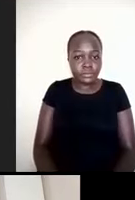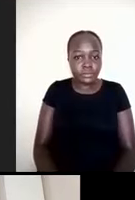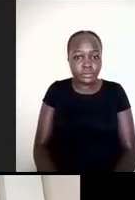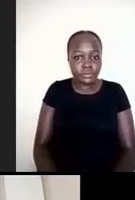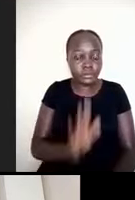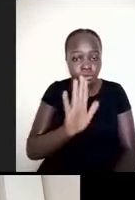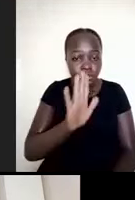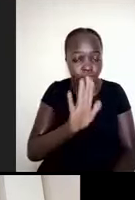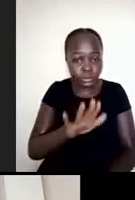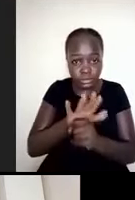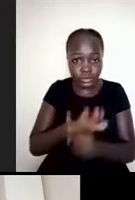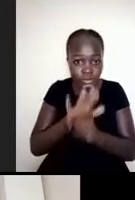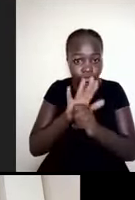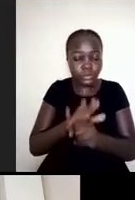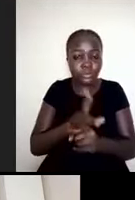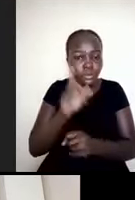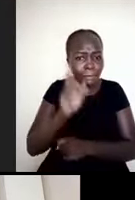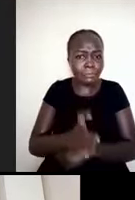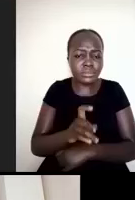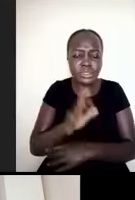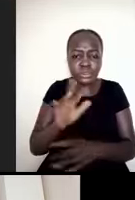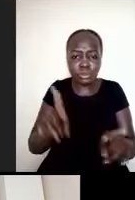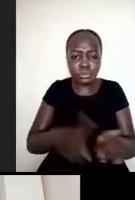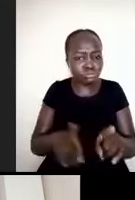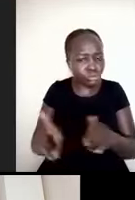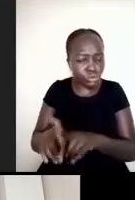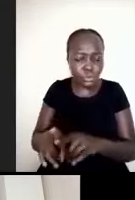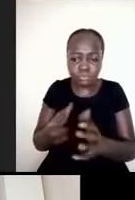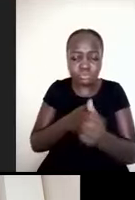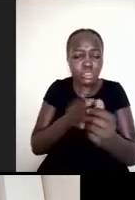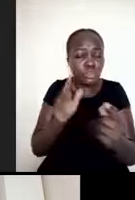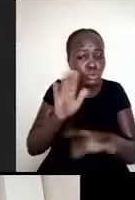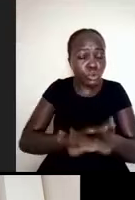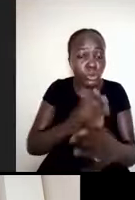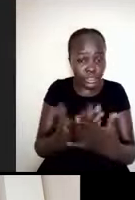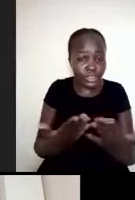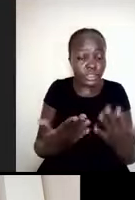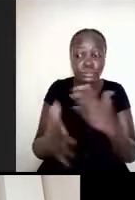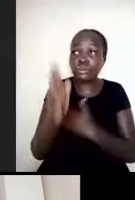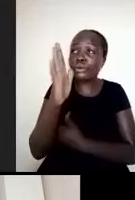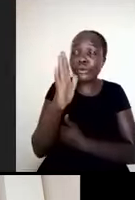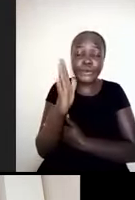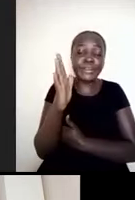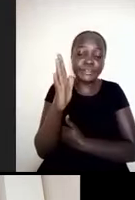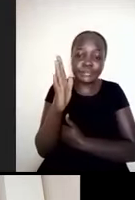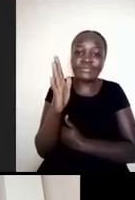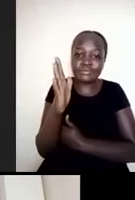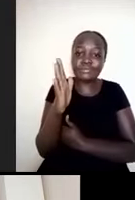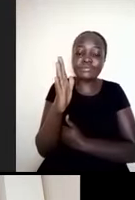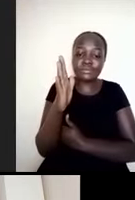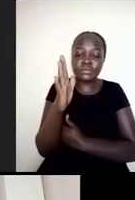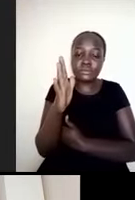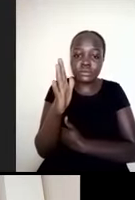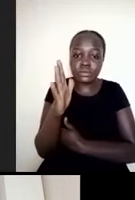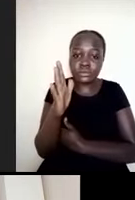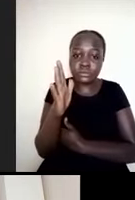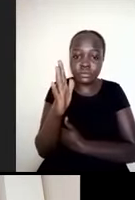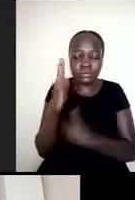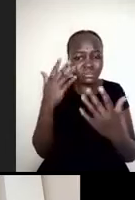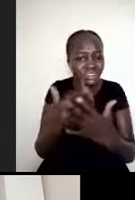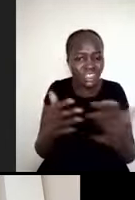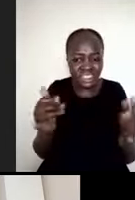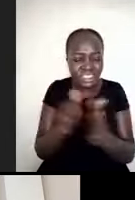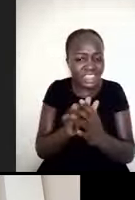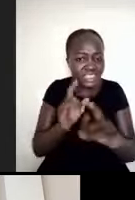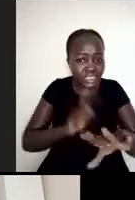pressures should always gravitate you to good things, to God, you know, to things that when you